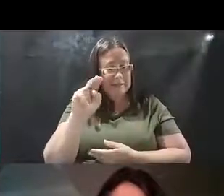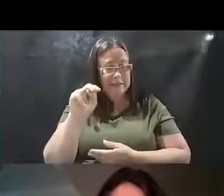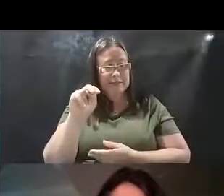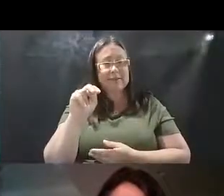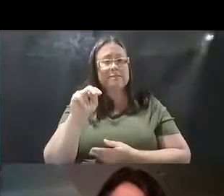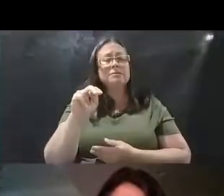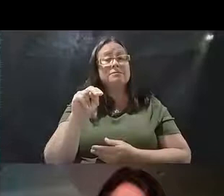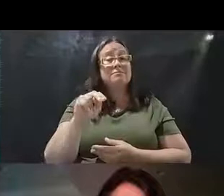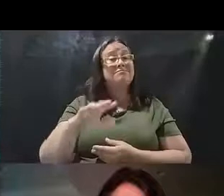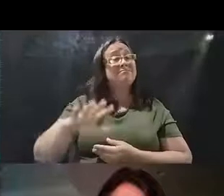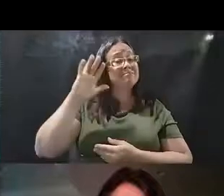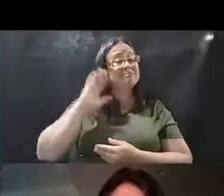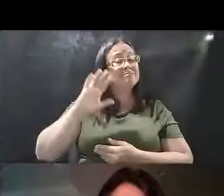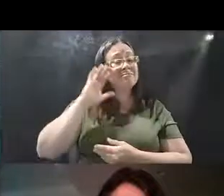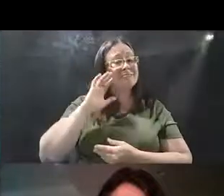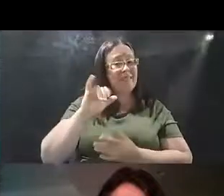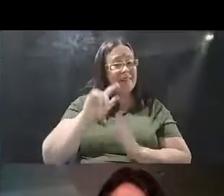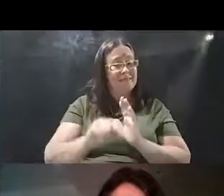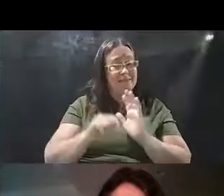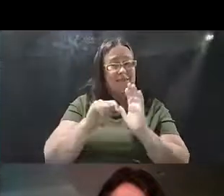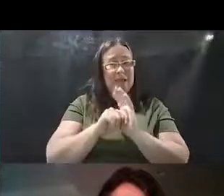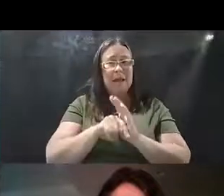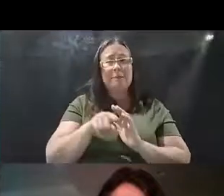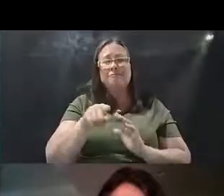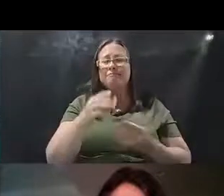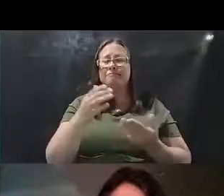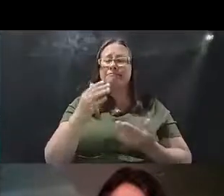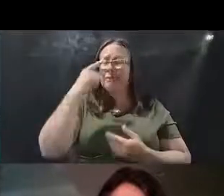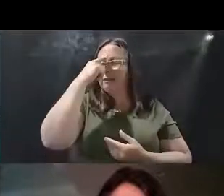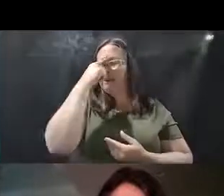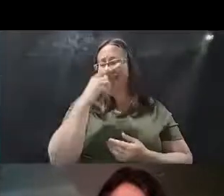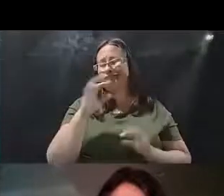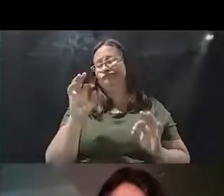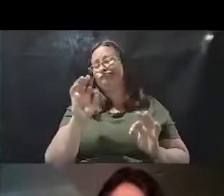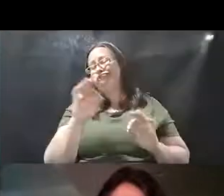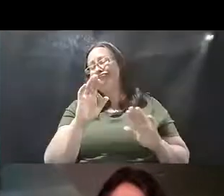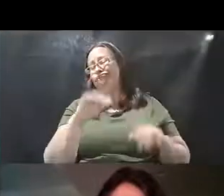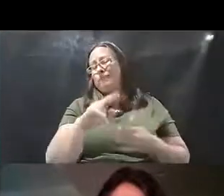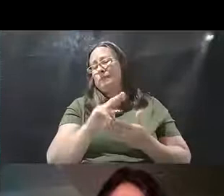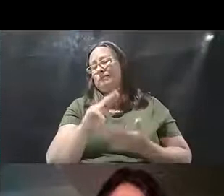In those days, you might think, so what, the University of Tennessee?